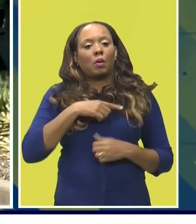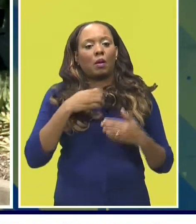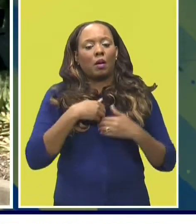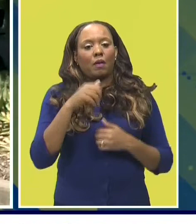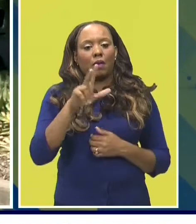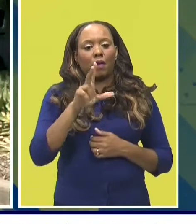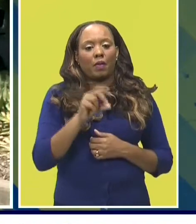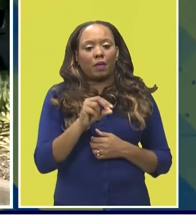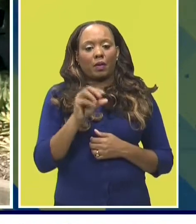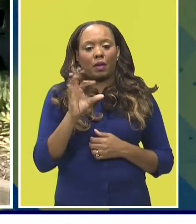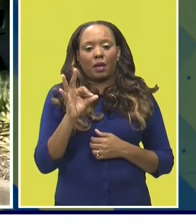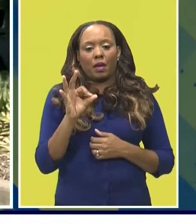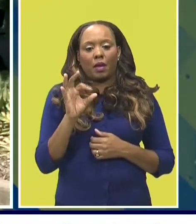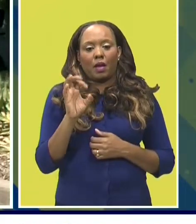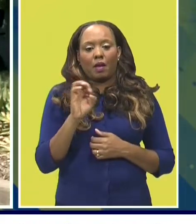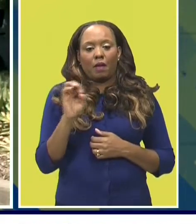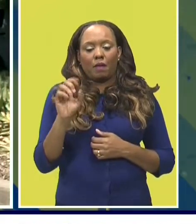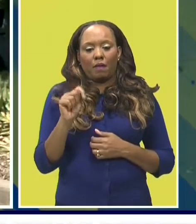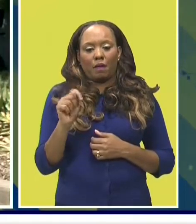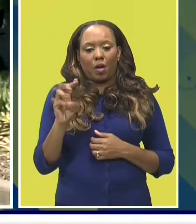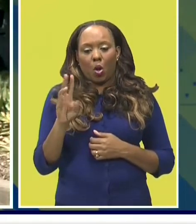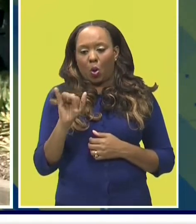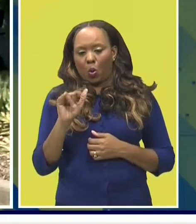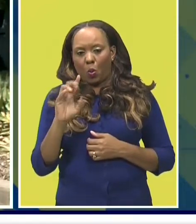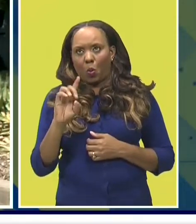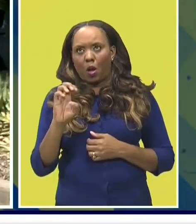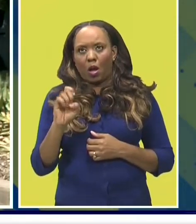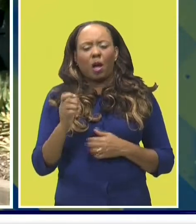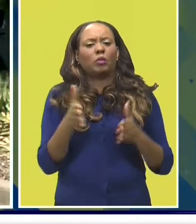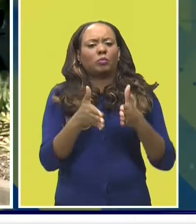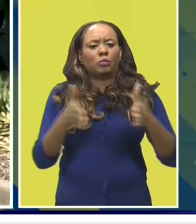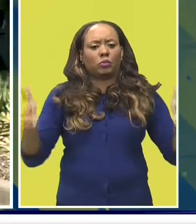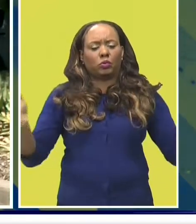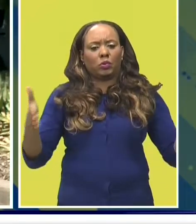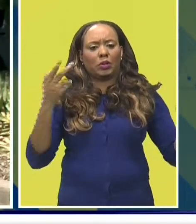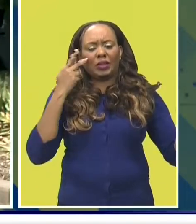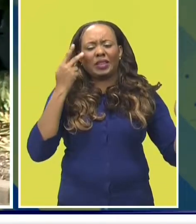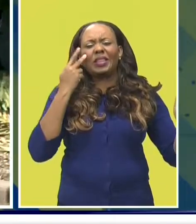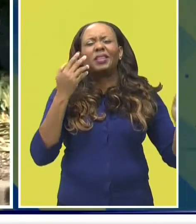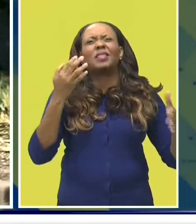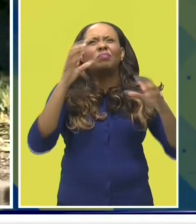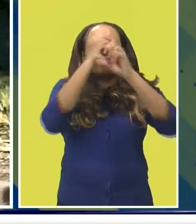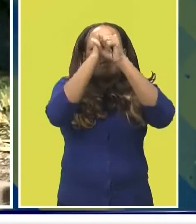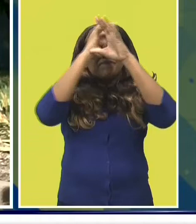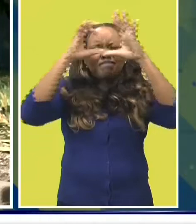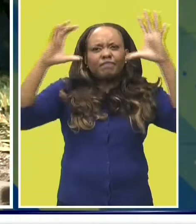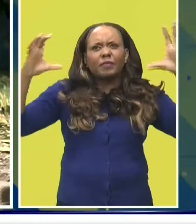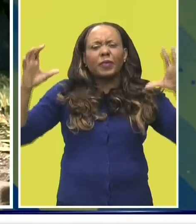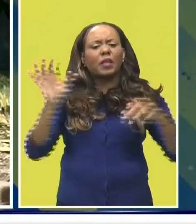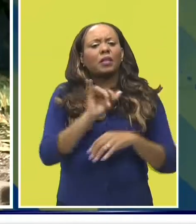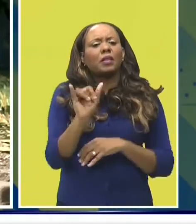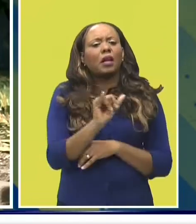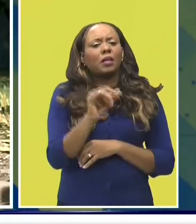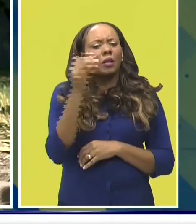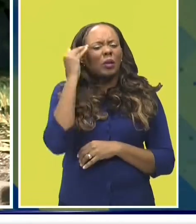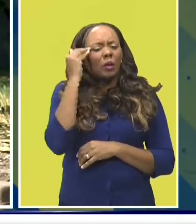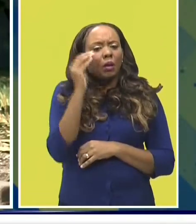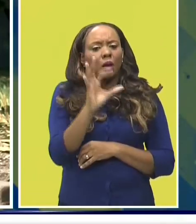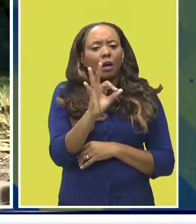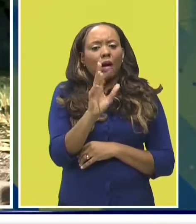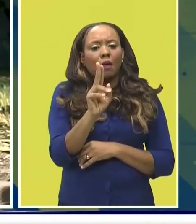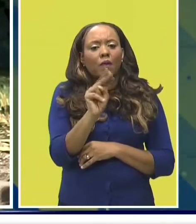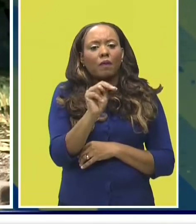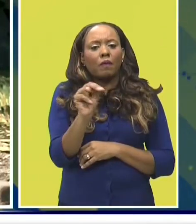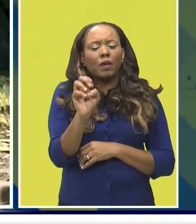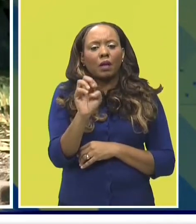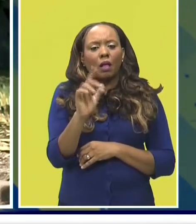channel flowing into 8-foot wide opening, and you would imagine like if you had a funnel, the more water you